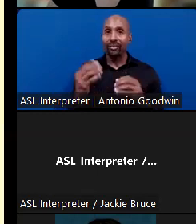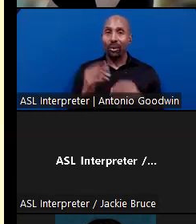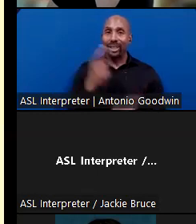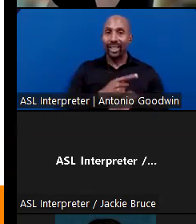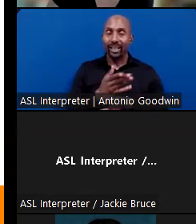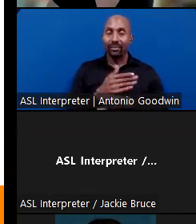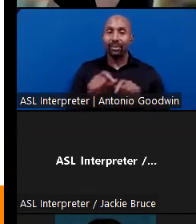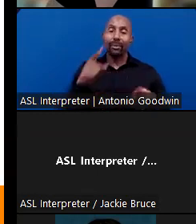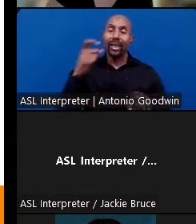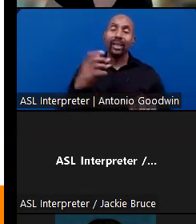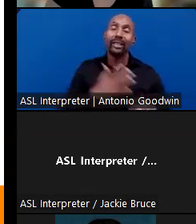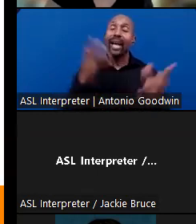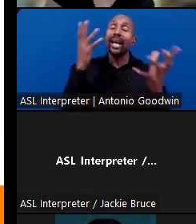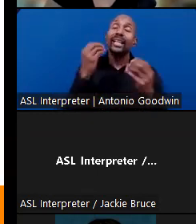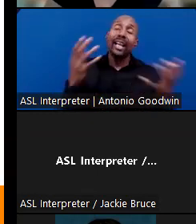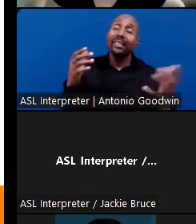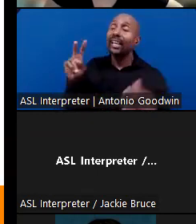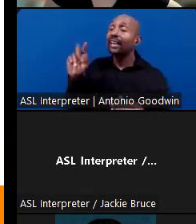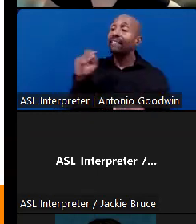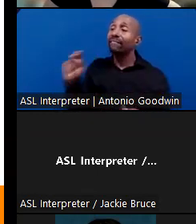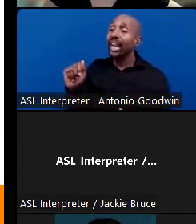of the office this week. So,